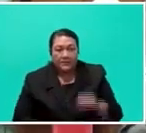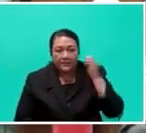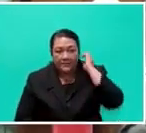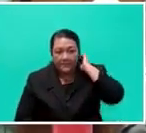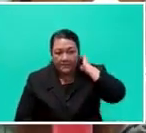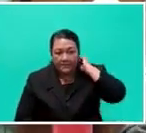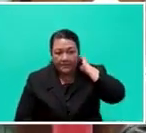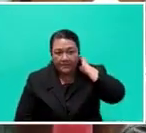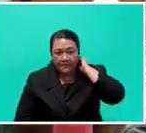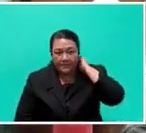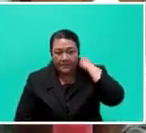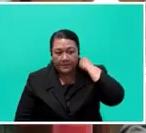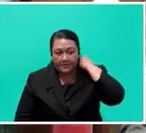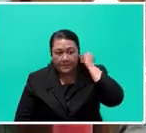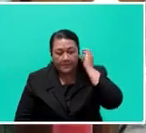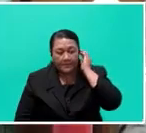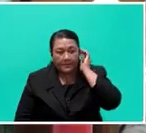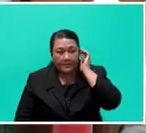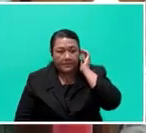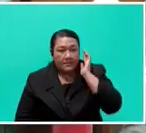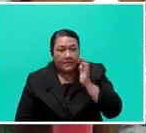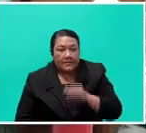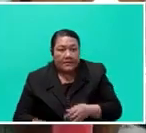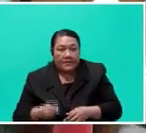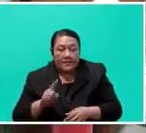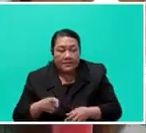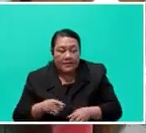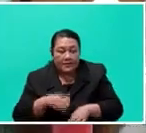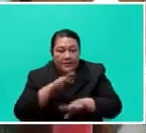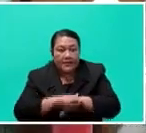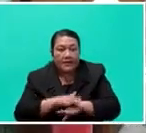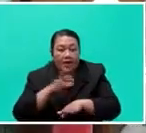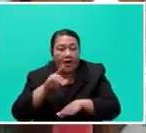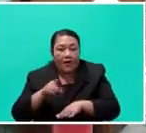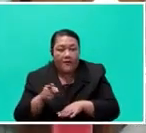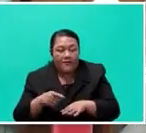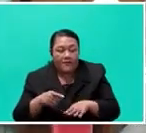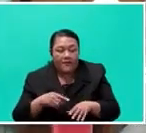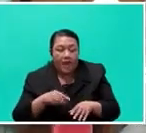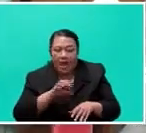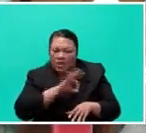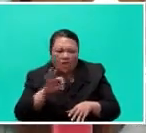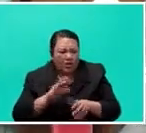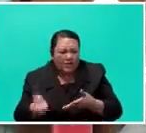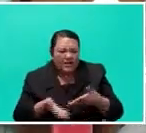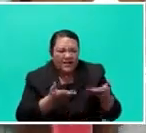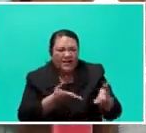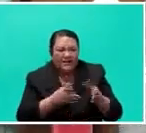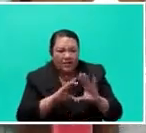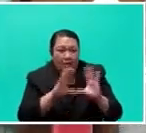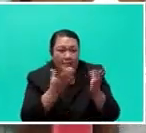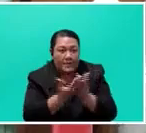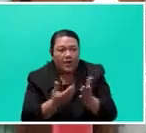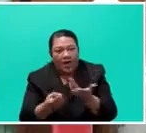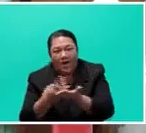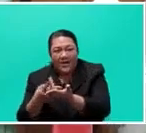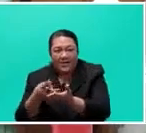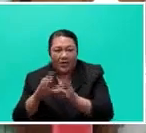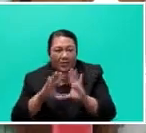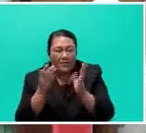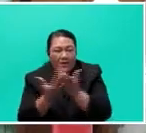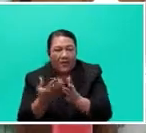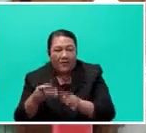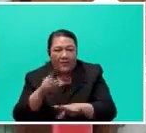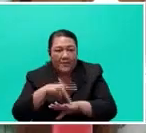not be referred to a standing committee or other committee of Parliament, and that the bill must be debated